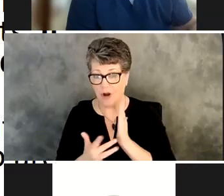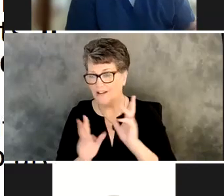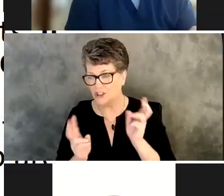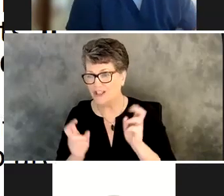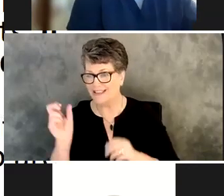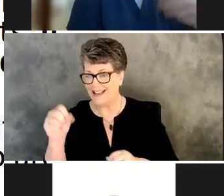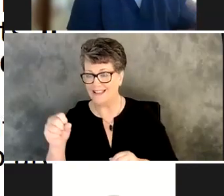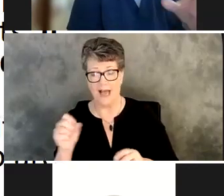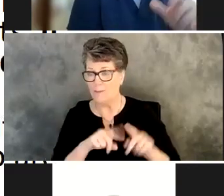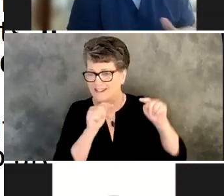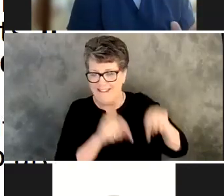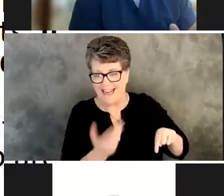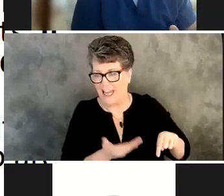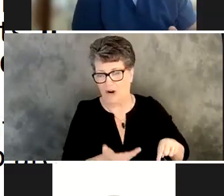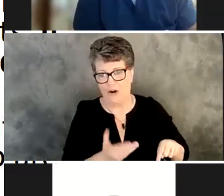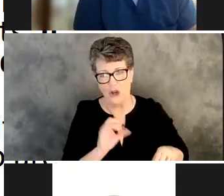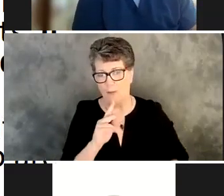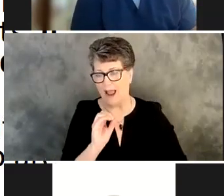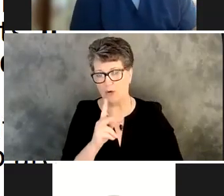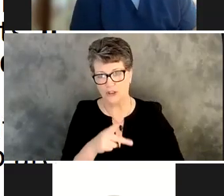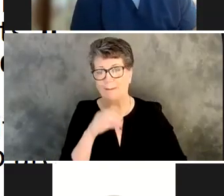But no microchips in the actual vaccine.